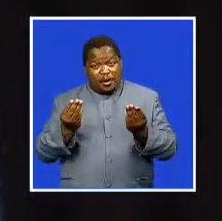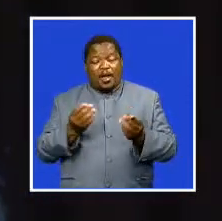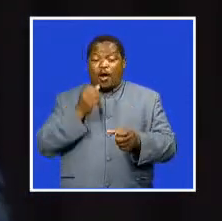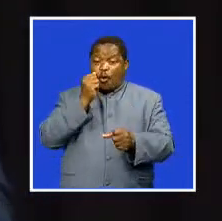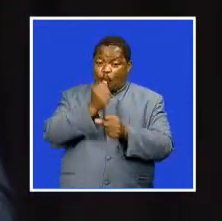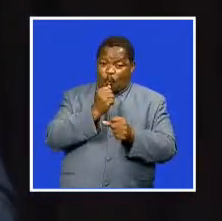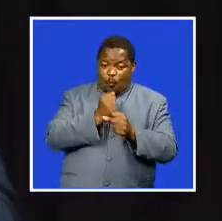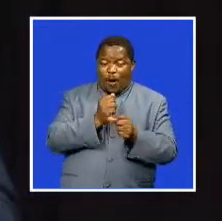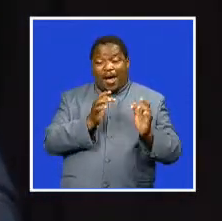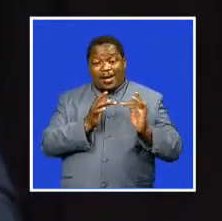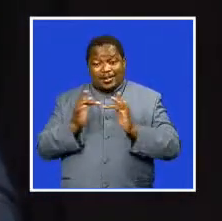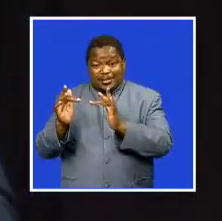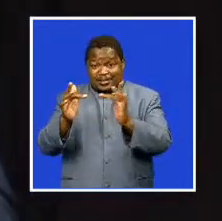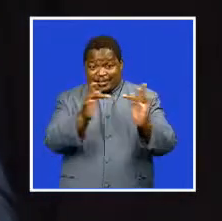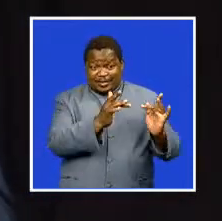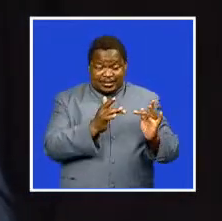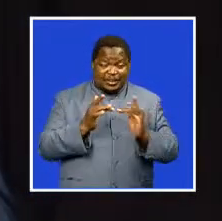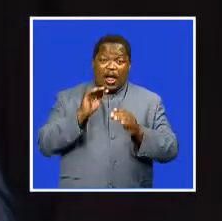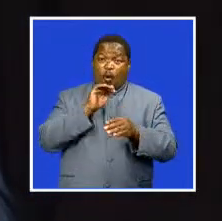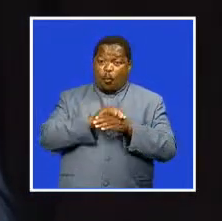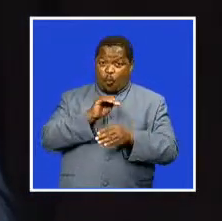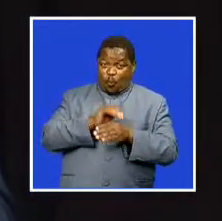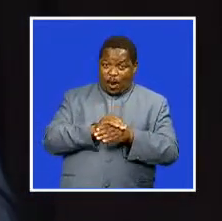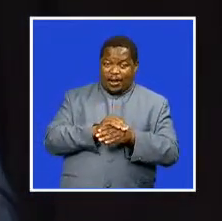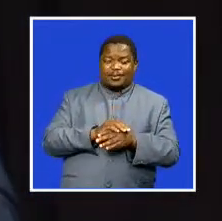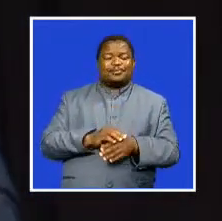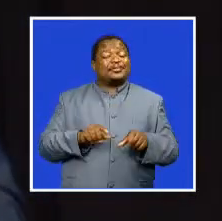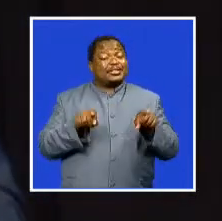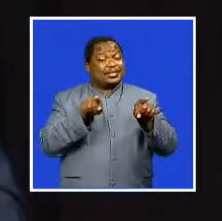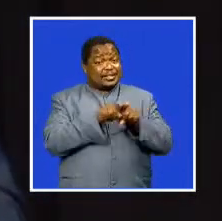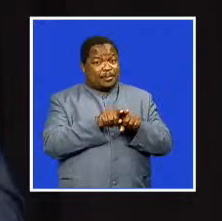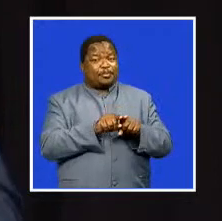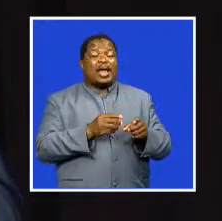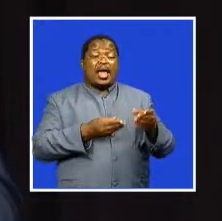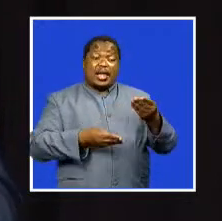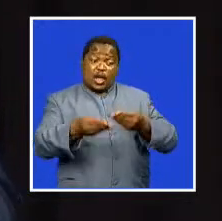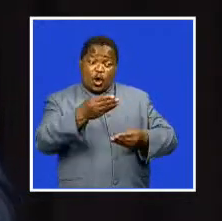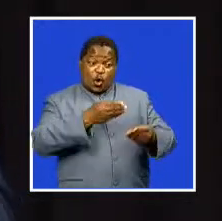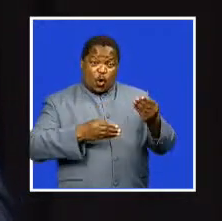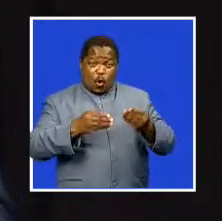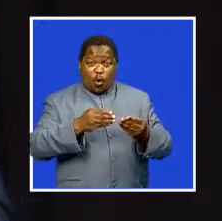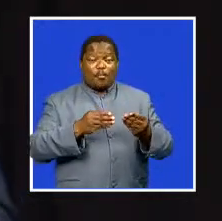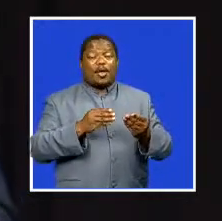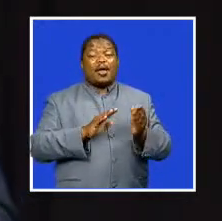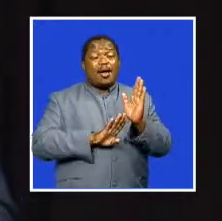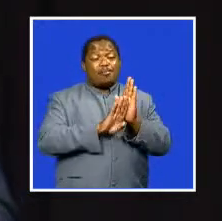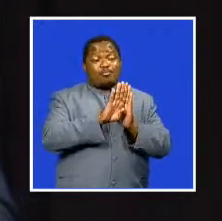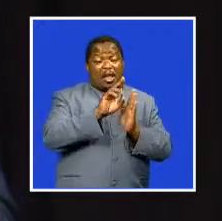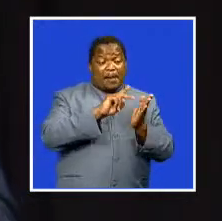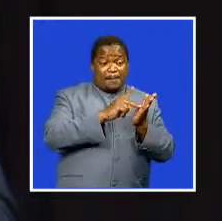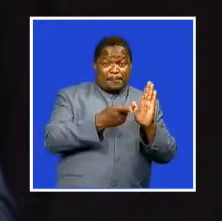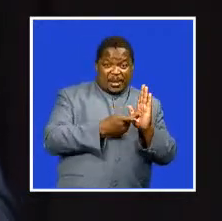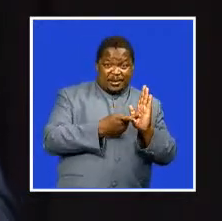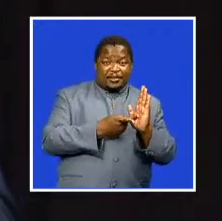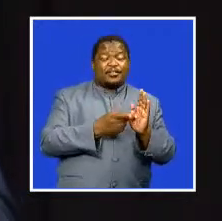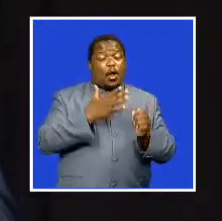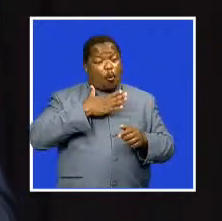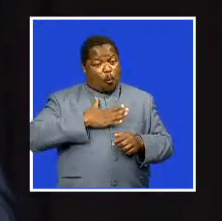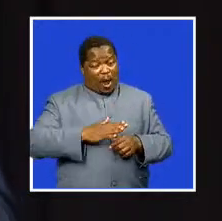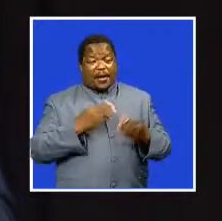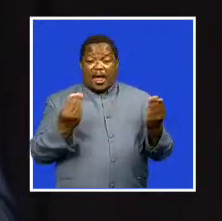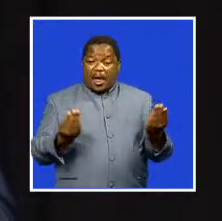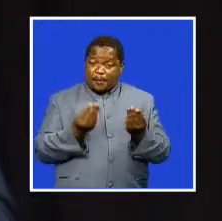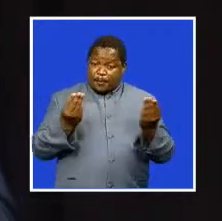Just as the economic recovery plan cannot be achieved without the full involvement of all stakeholders, chief being the